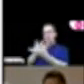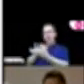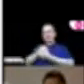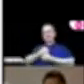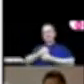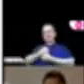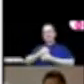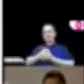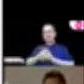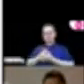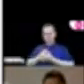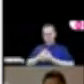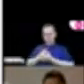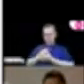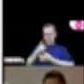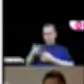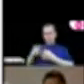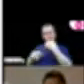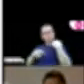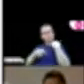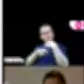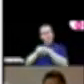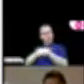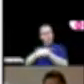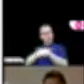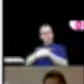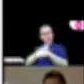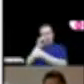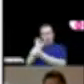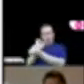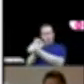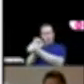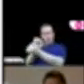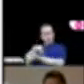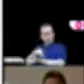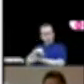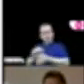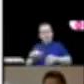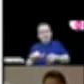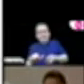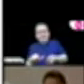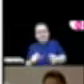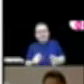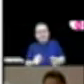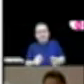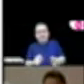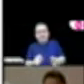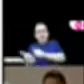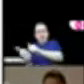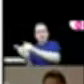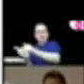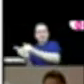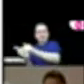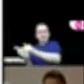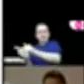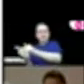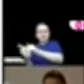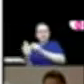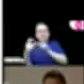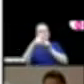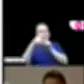be refused and you can be detained and deported. So we had